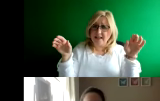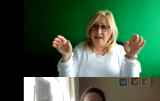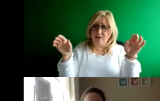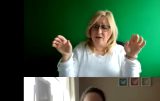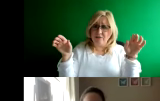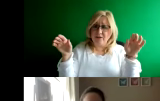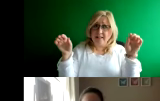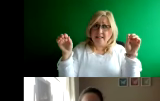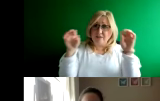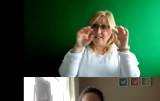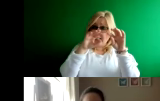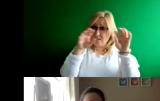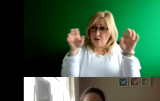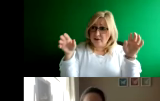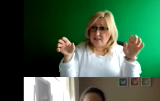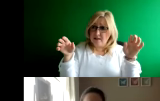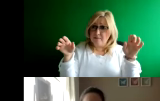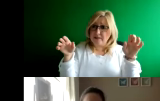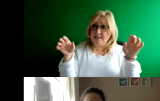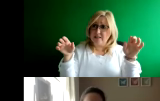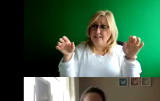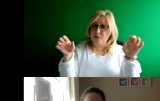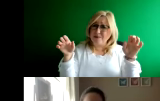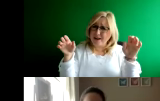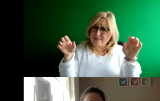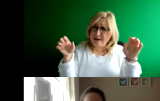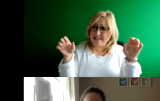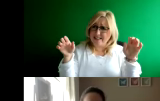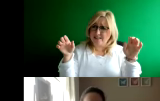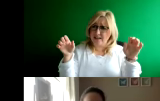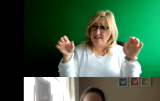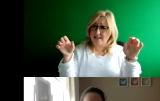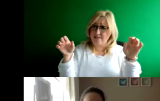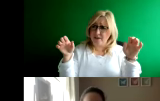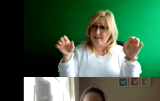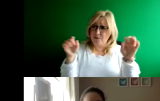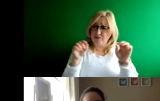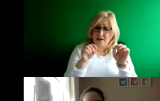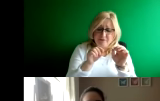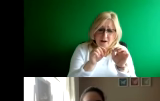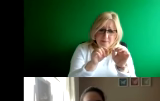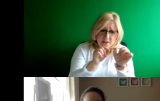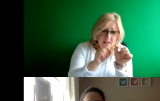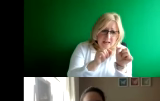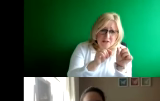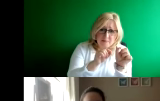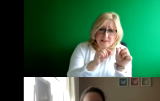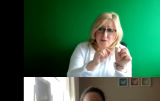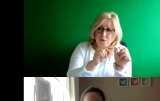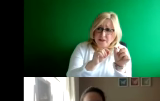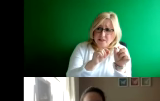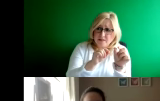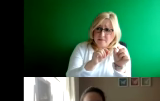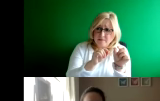to the layer of discourse, but this is also where pragmatics kicks in, right? So we've gone from how do you